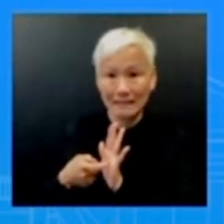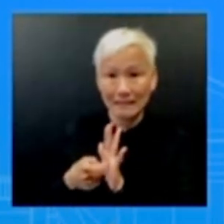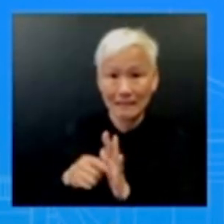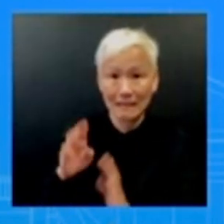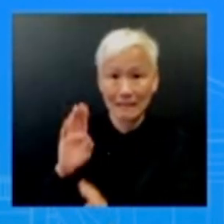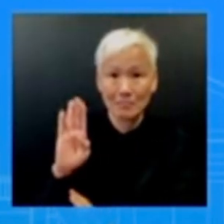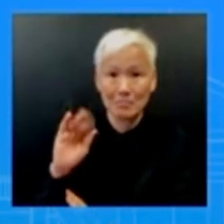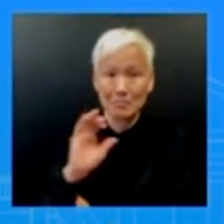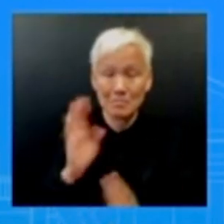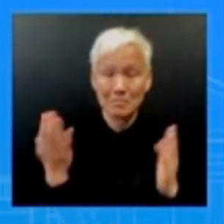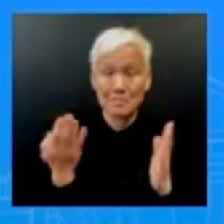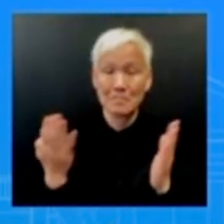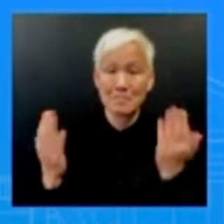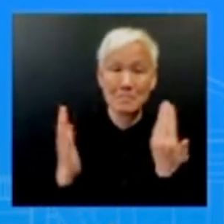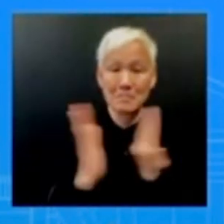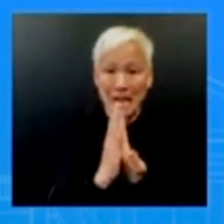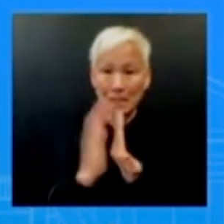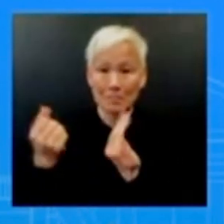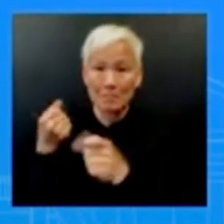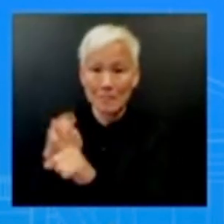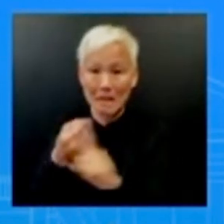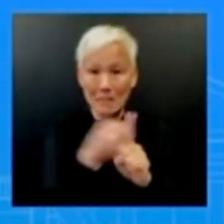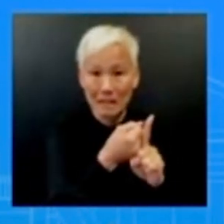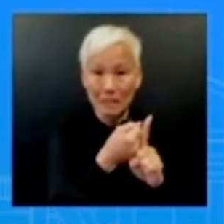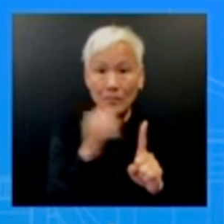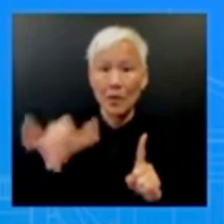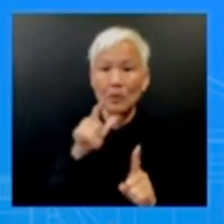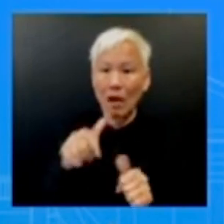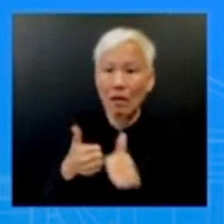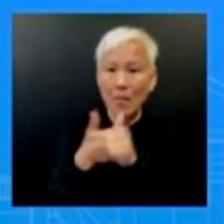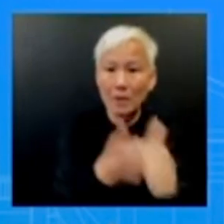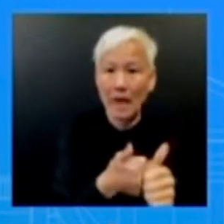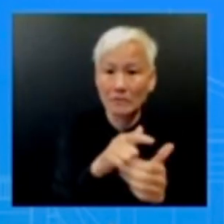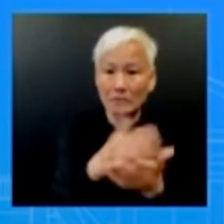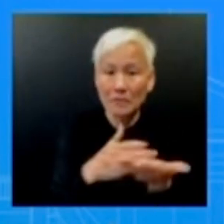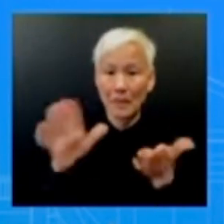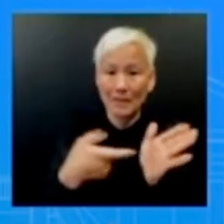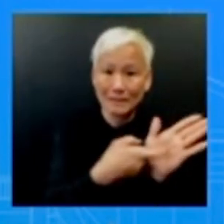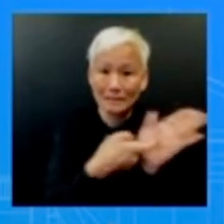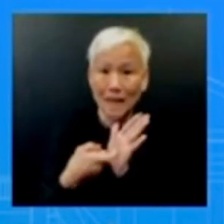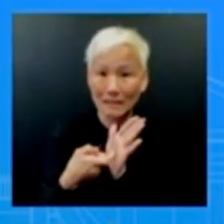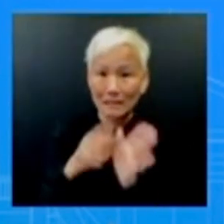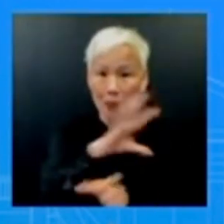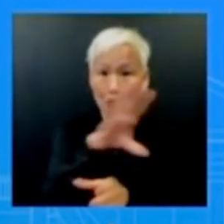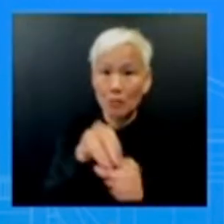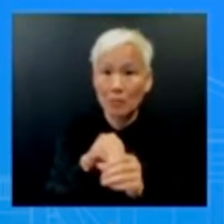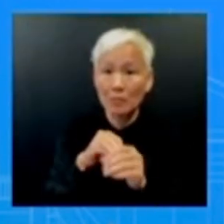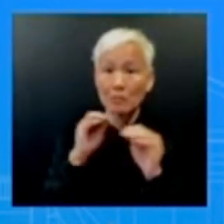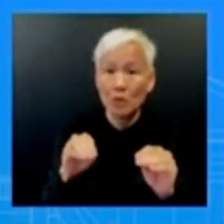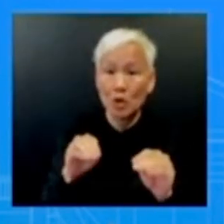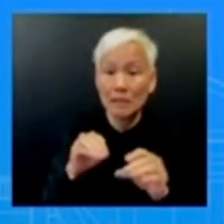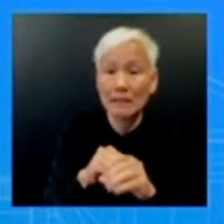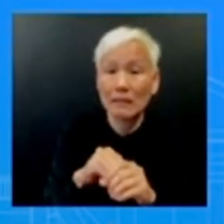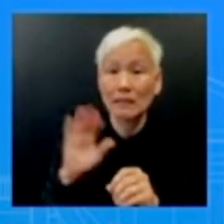of agricultural equipment. What's your reaction to that, and what's the plan B if they do halt? So first, we obviously welcome